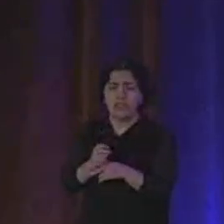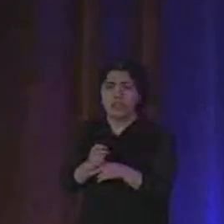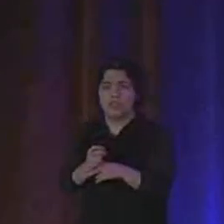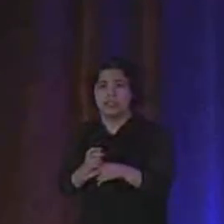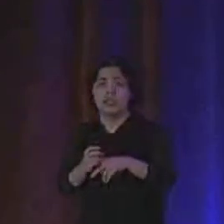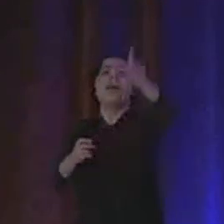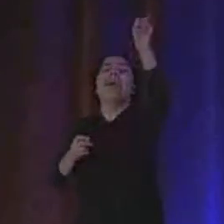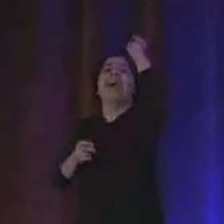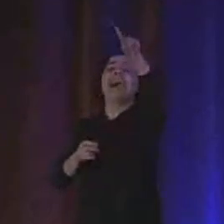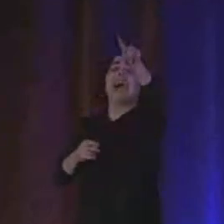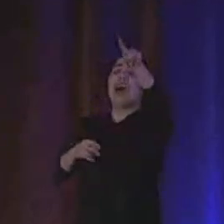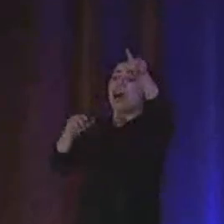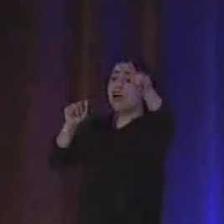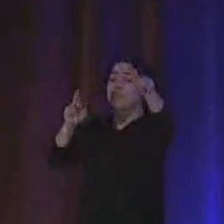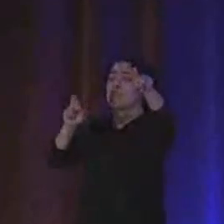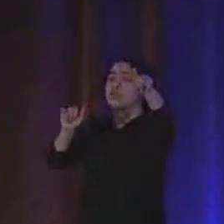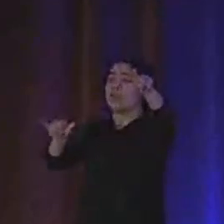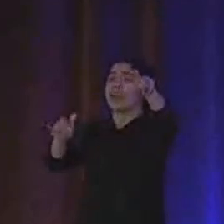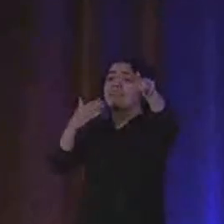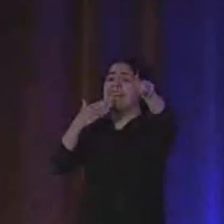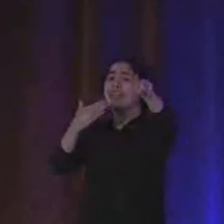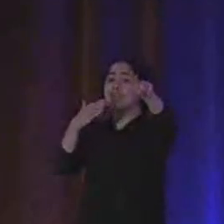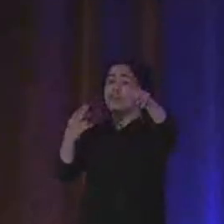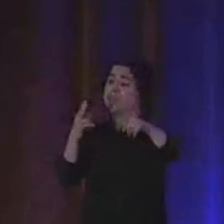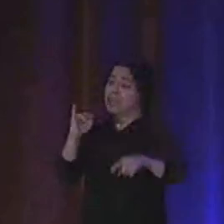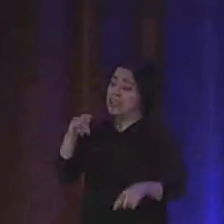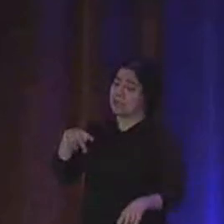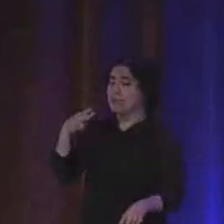The array. Thank you. Hip, hip, array.